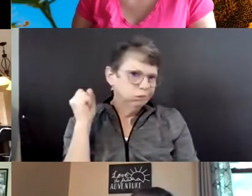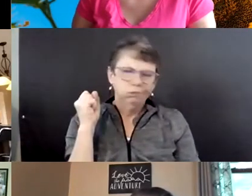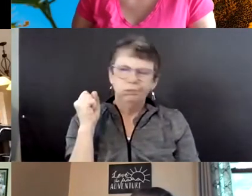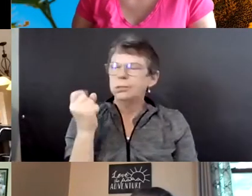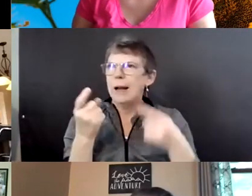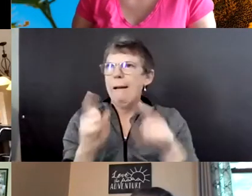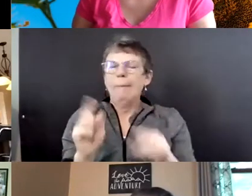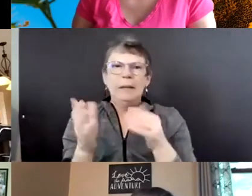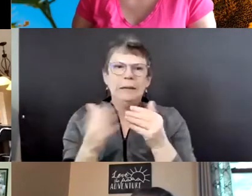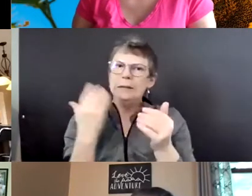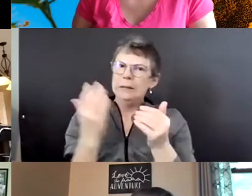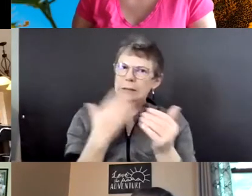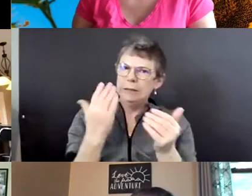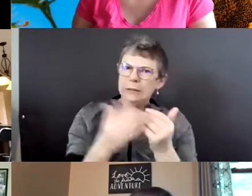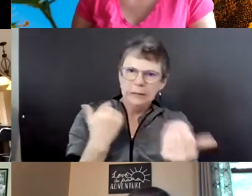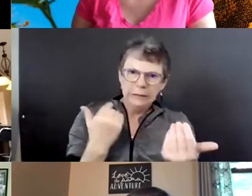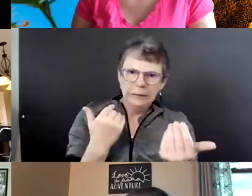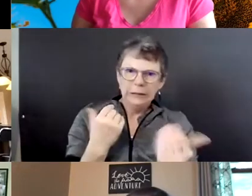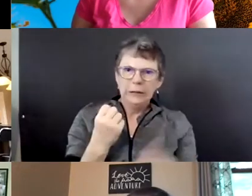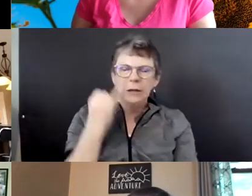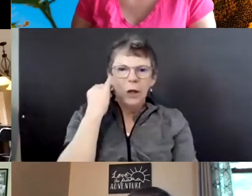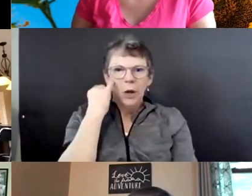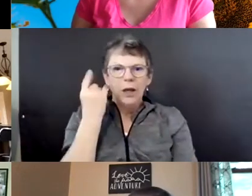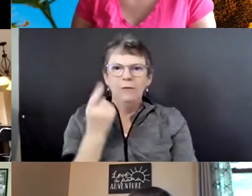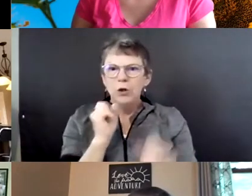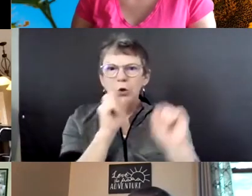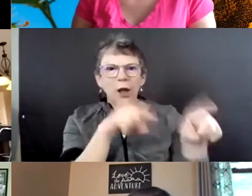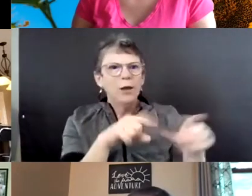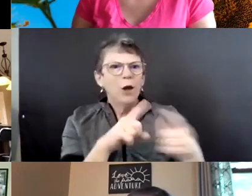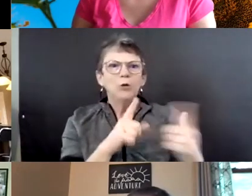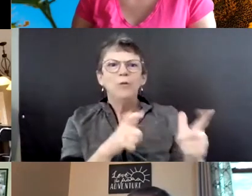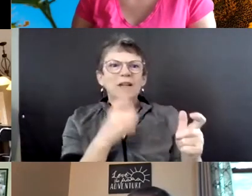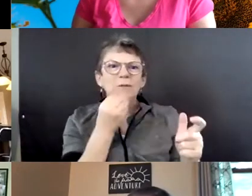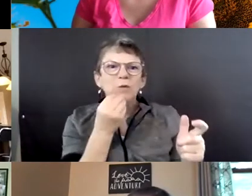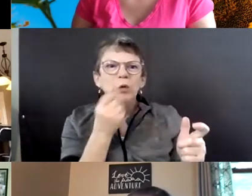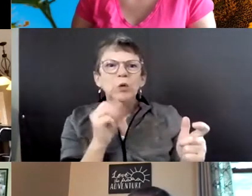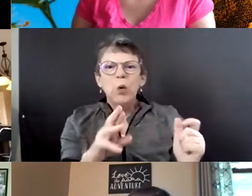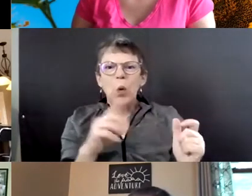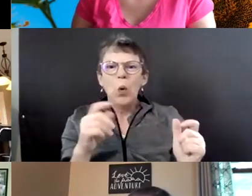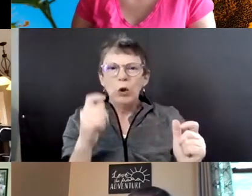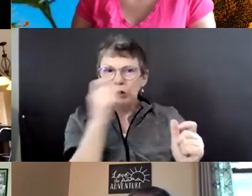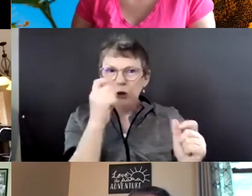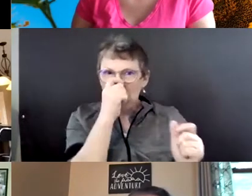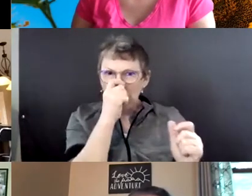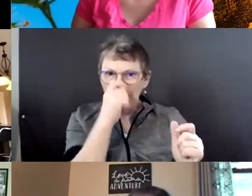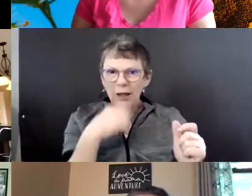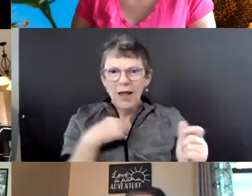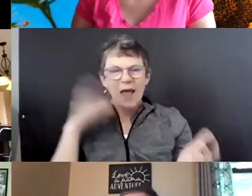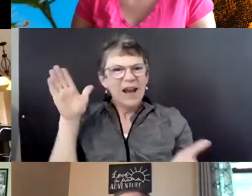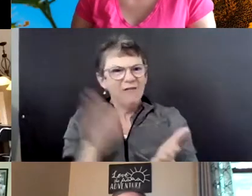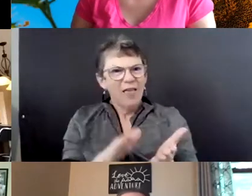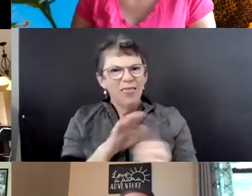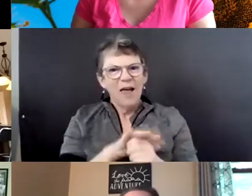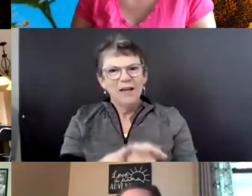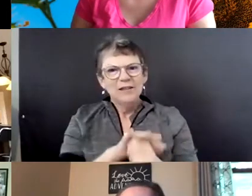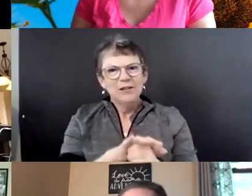work at, a fast food restaurant or Target and have, less stress. I mean, we have to address